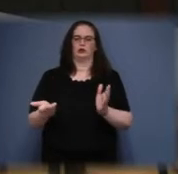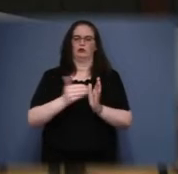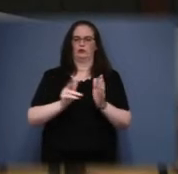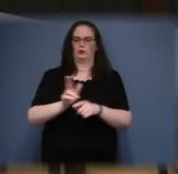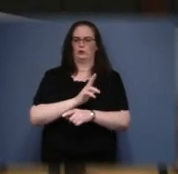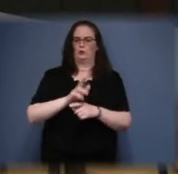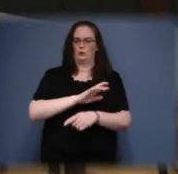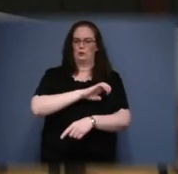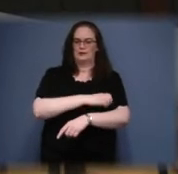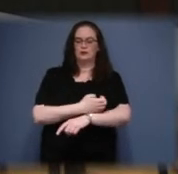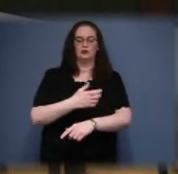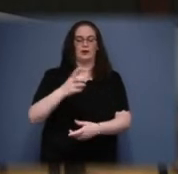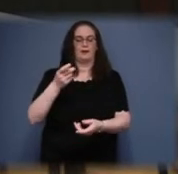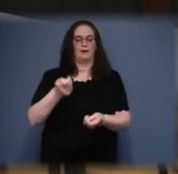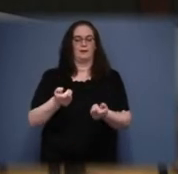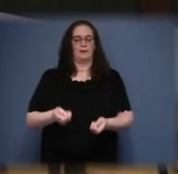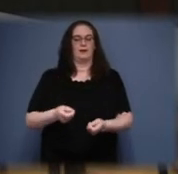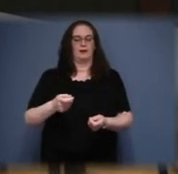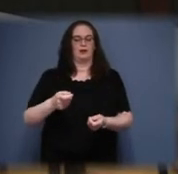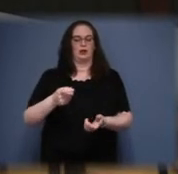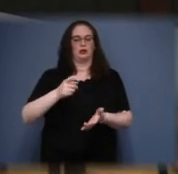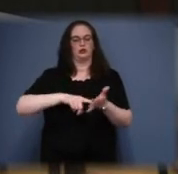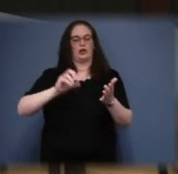and eliminating plastic checkout bags